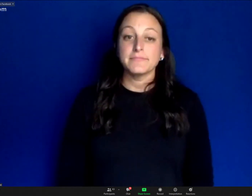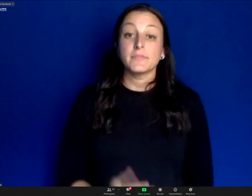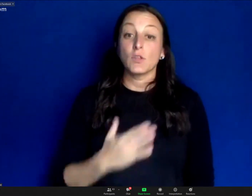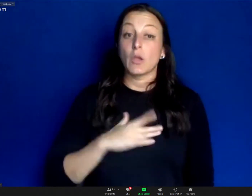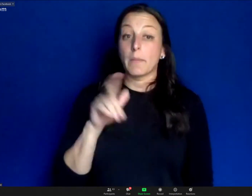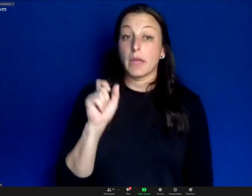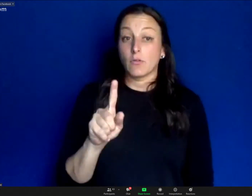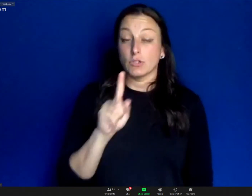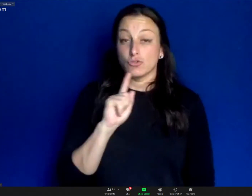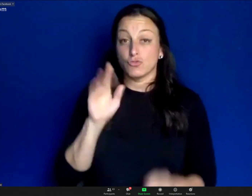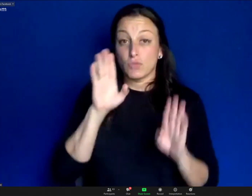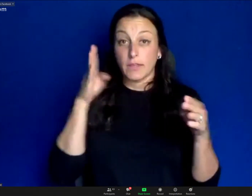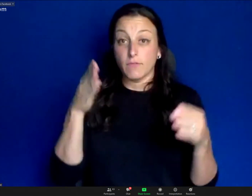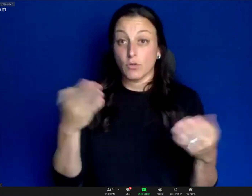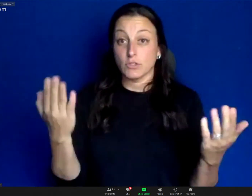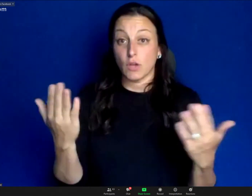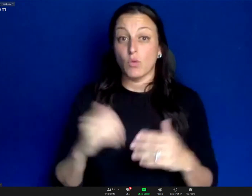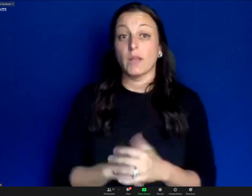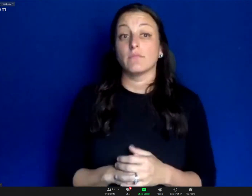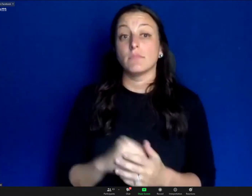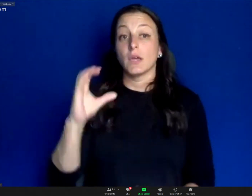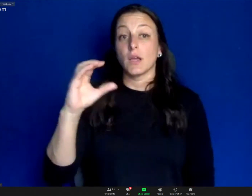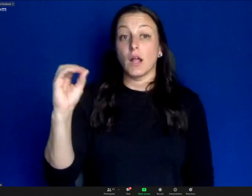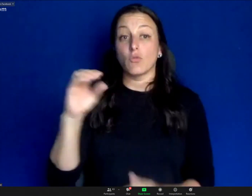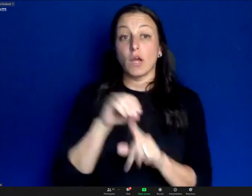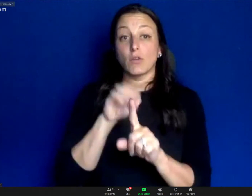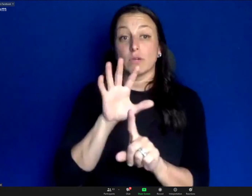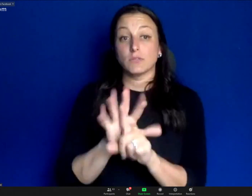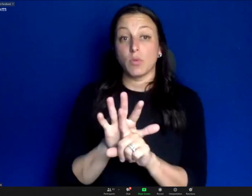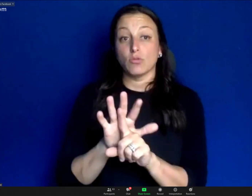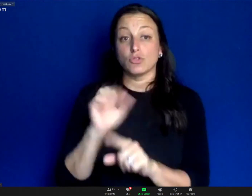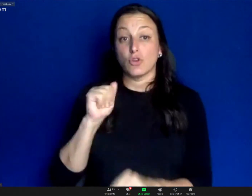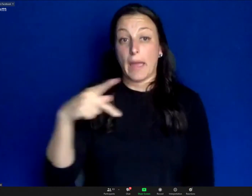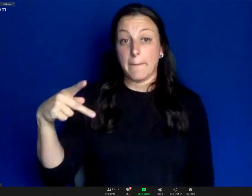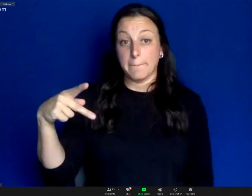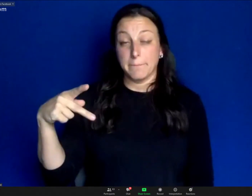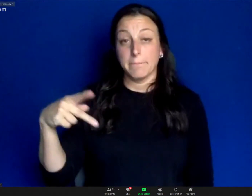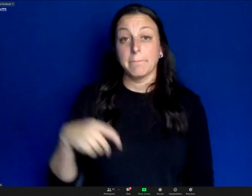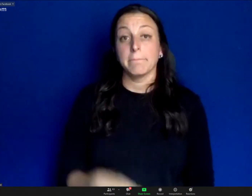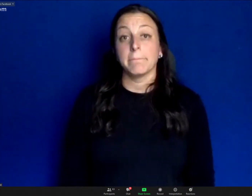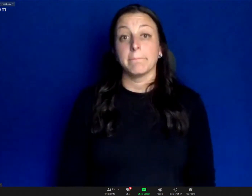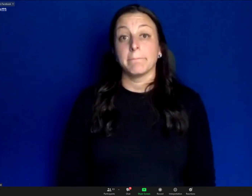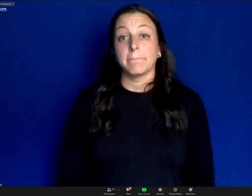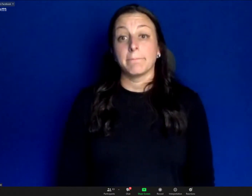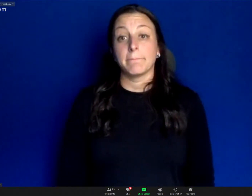are focused on the Colorado Exposure app. And so,